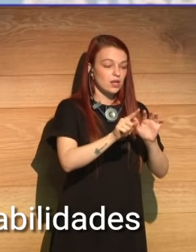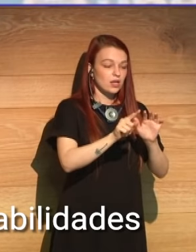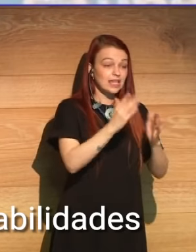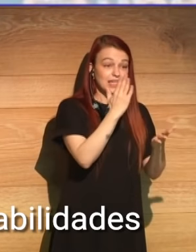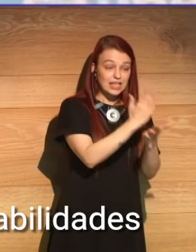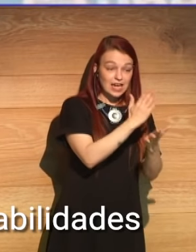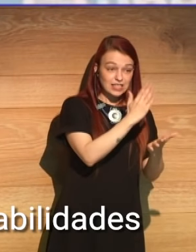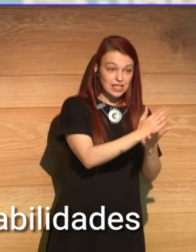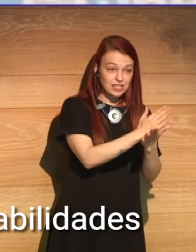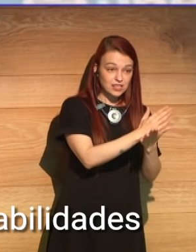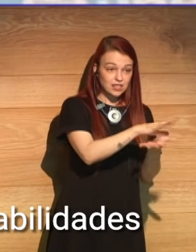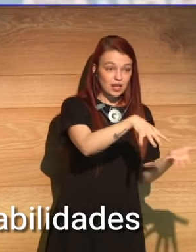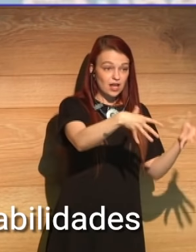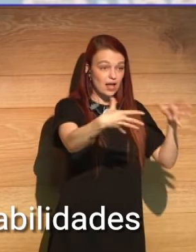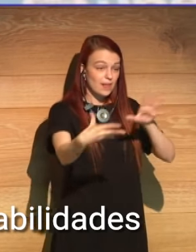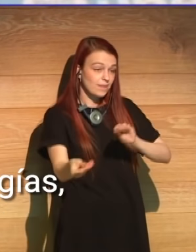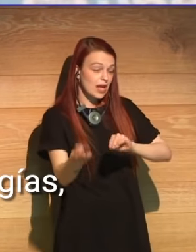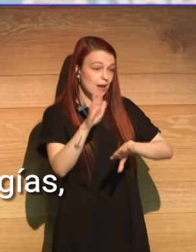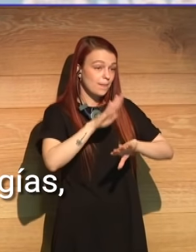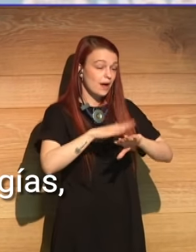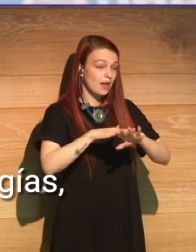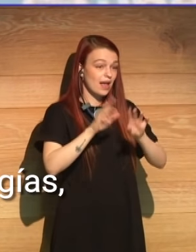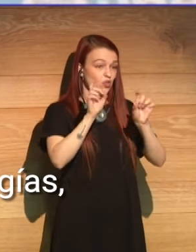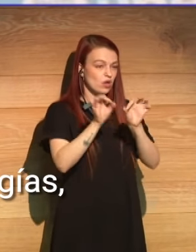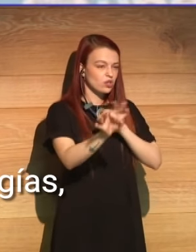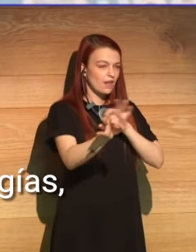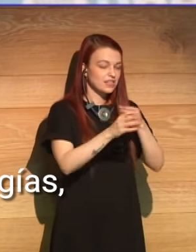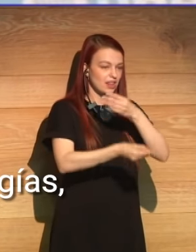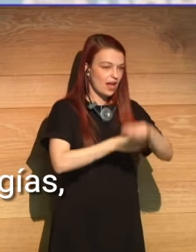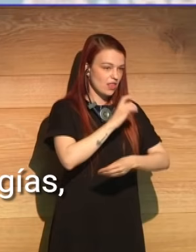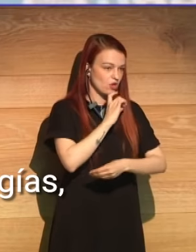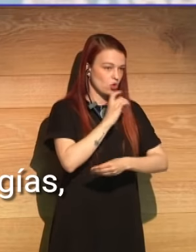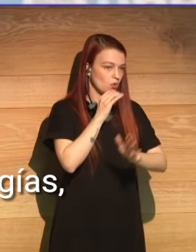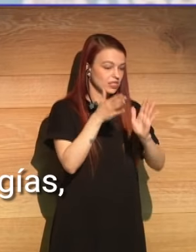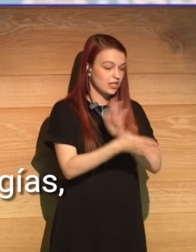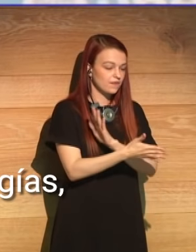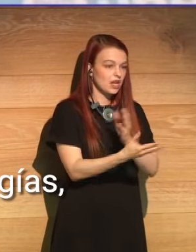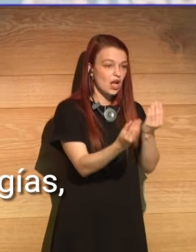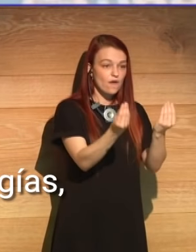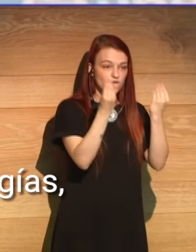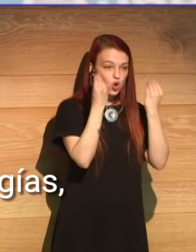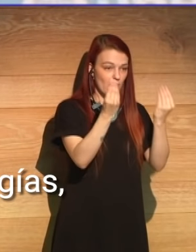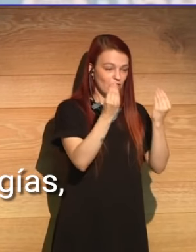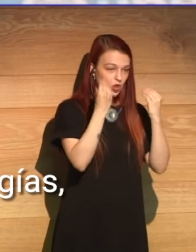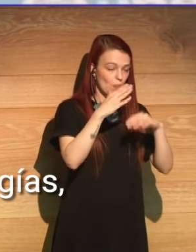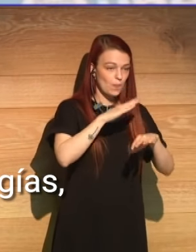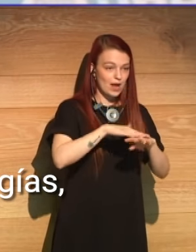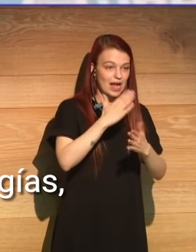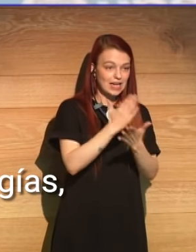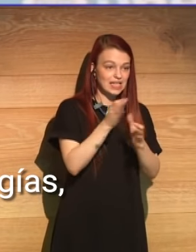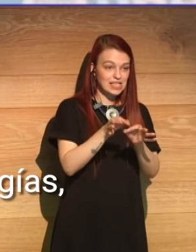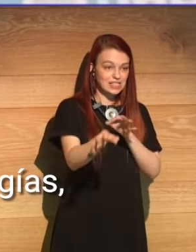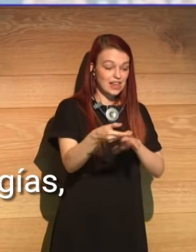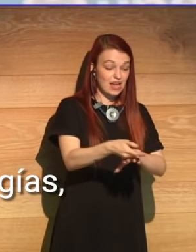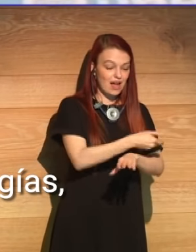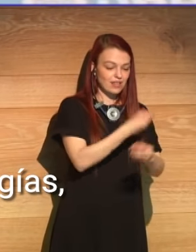go into new schools to acquire new skills in terms of digital learning, in terms of new technologies, which is not